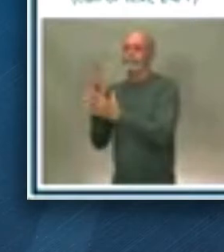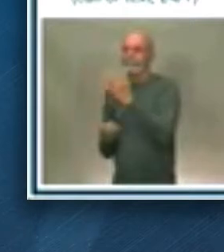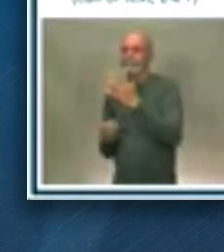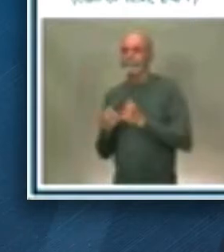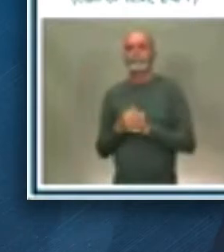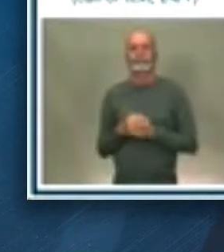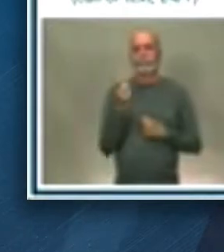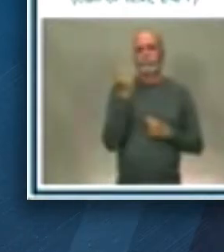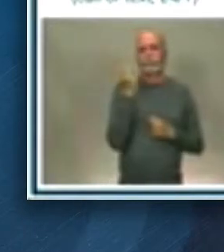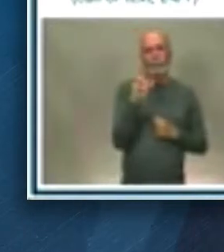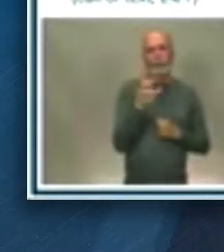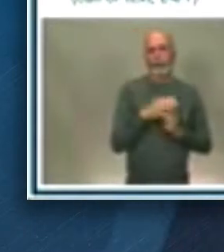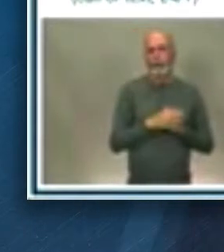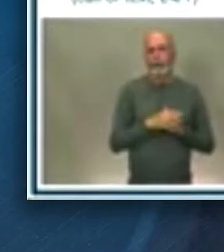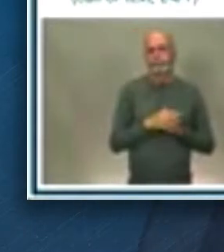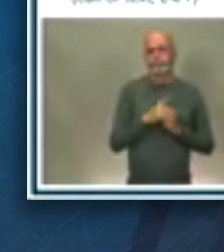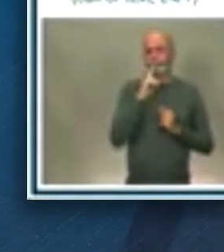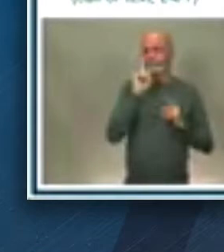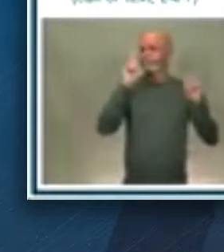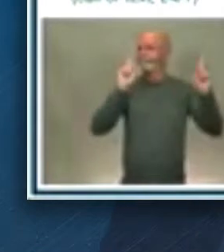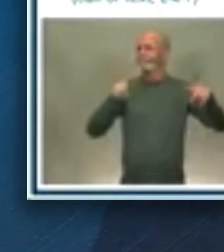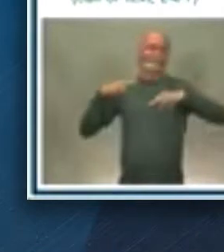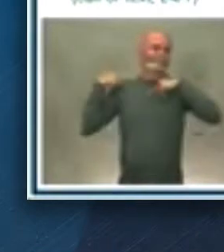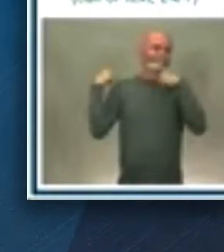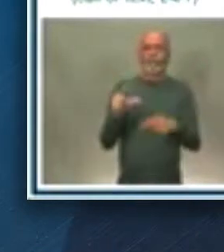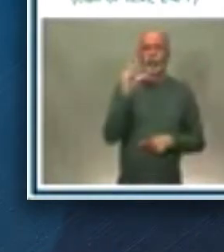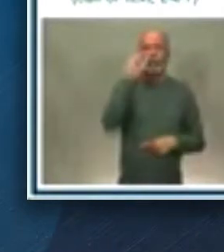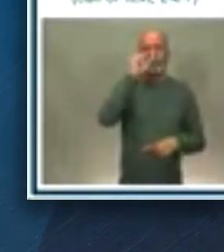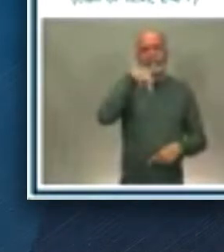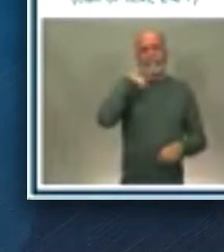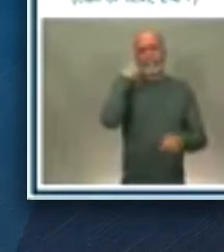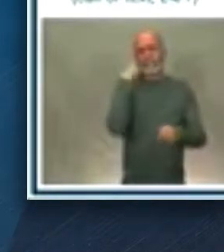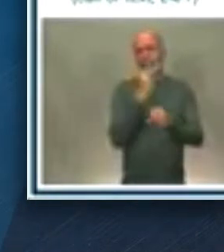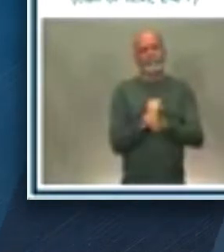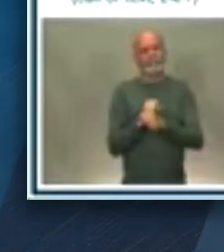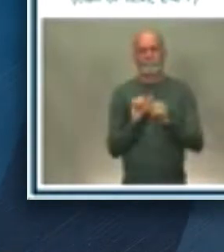and it was here when I got here. It's simply that if schools